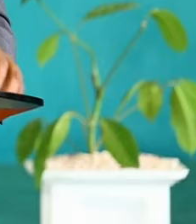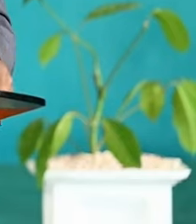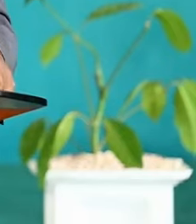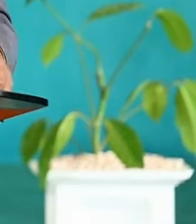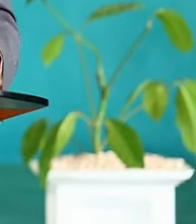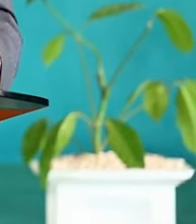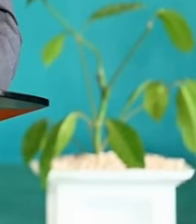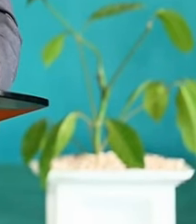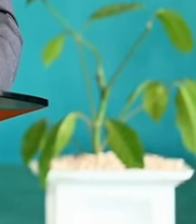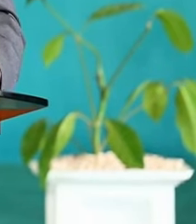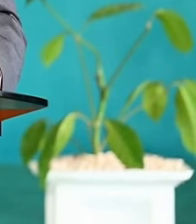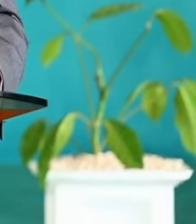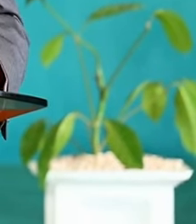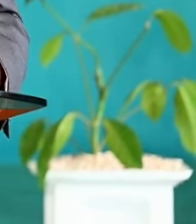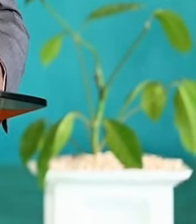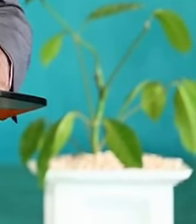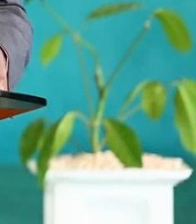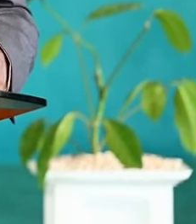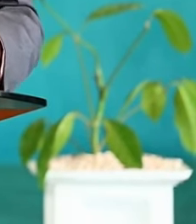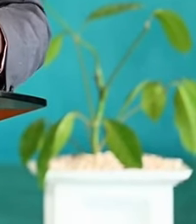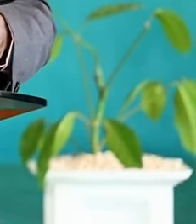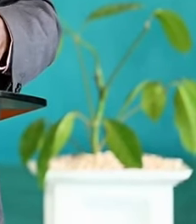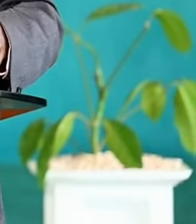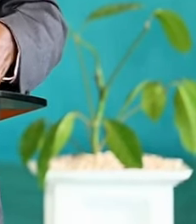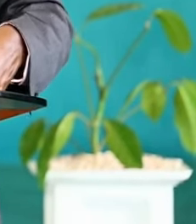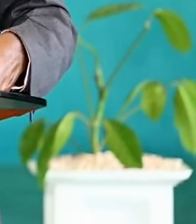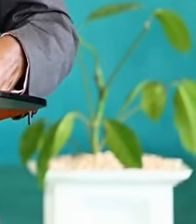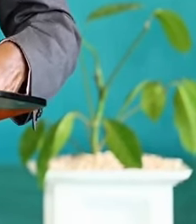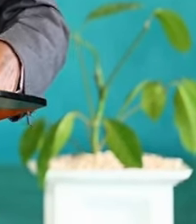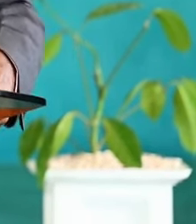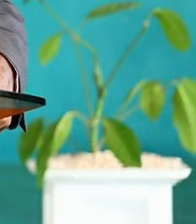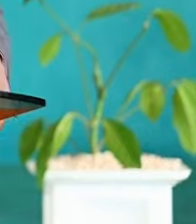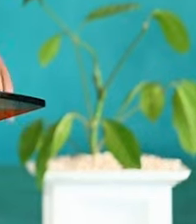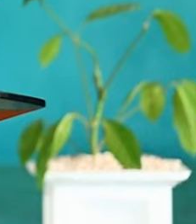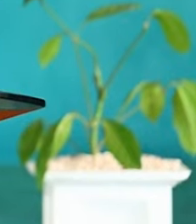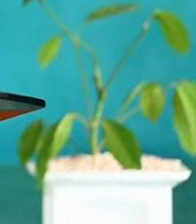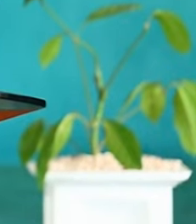one who bore our trials. You read